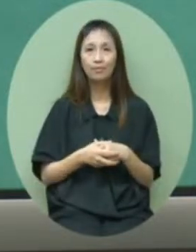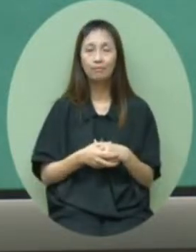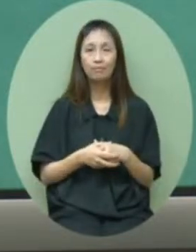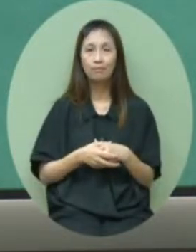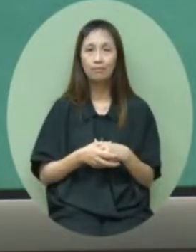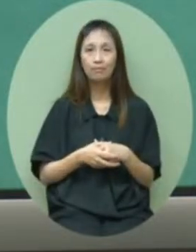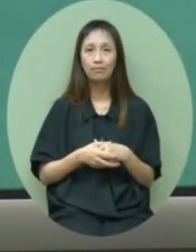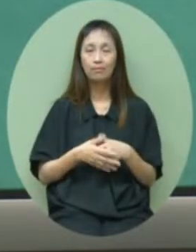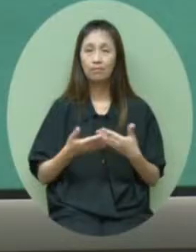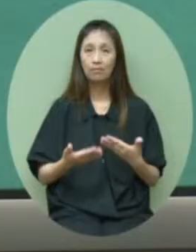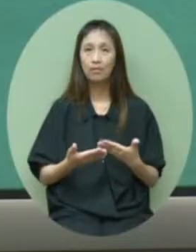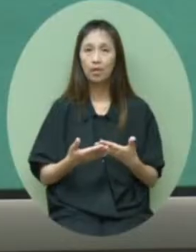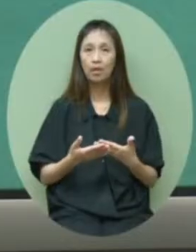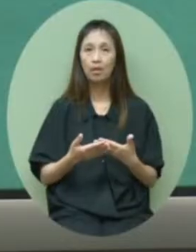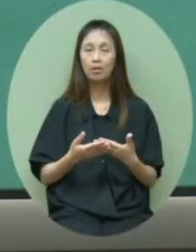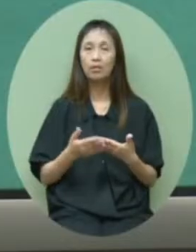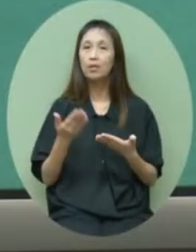embrace changes.